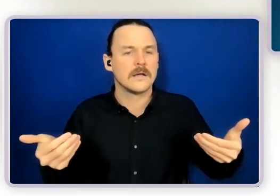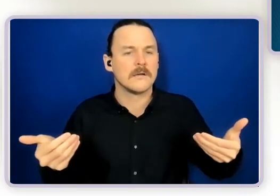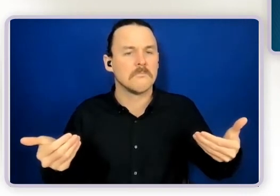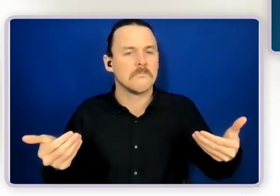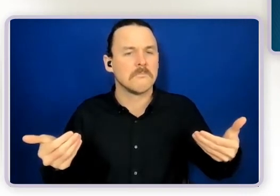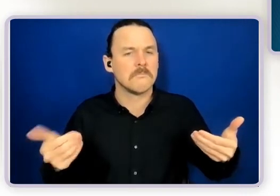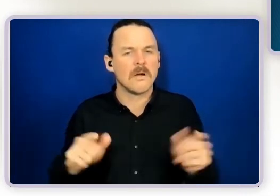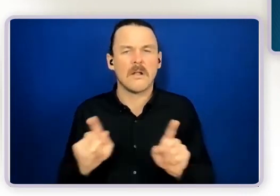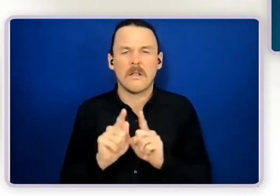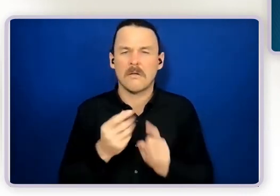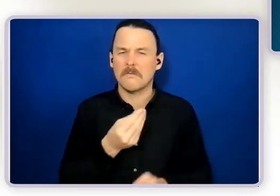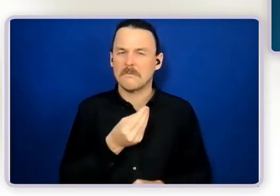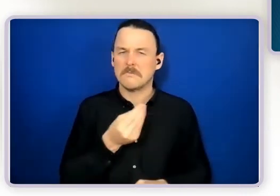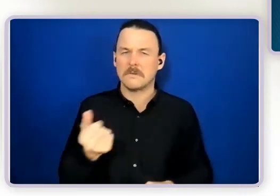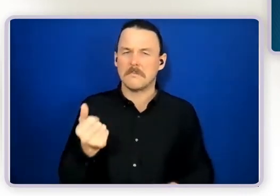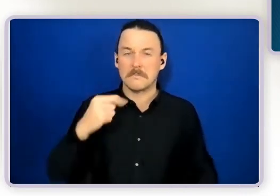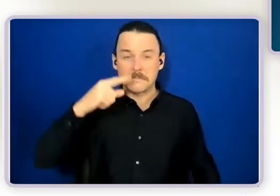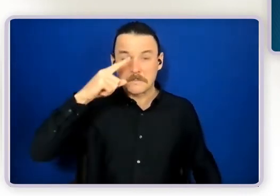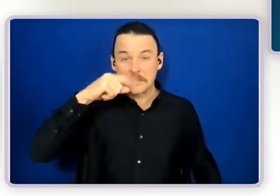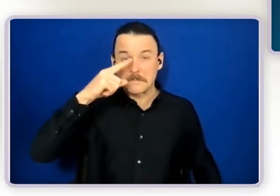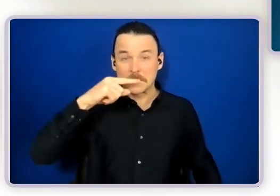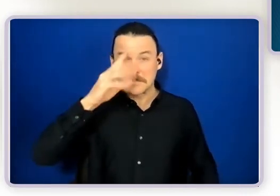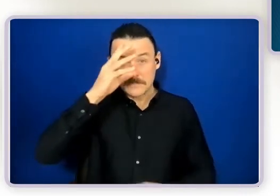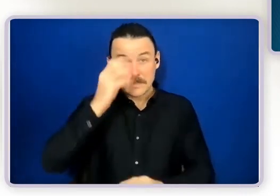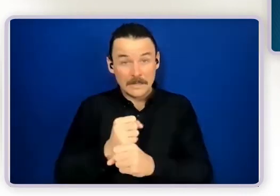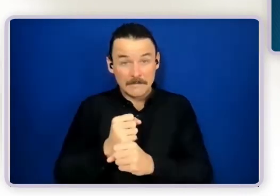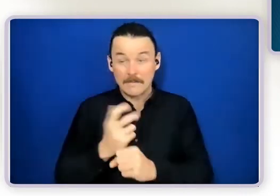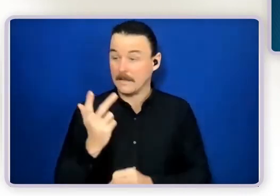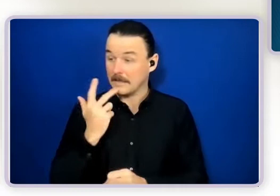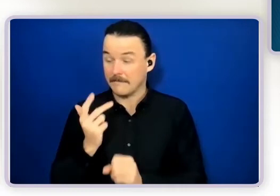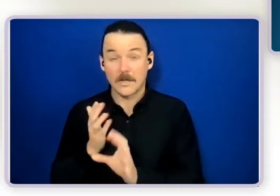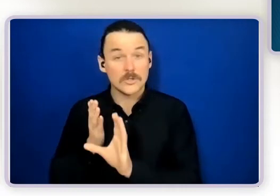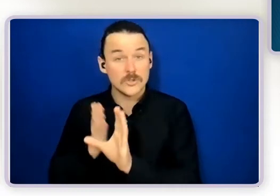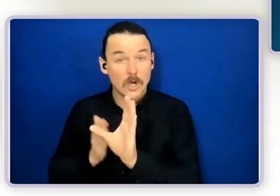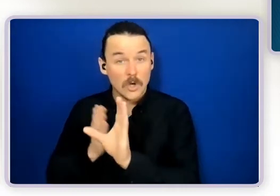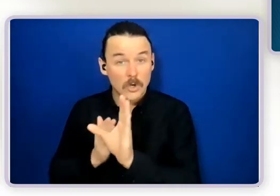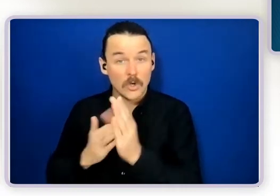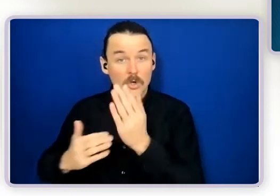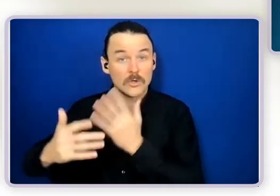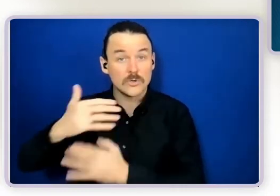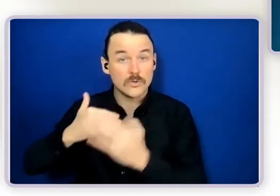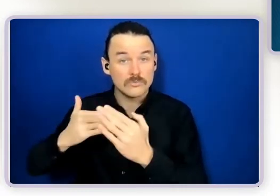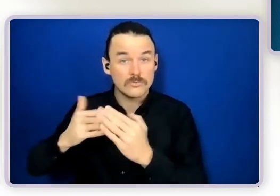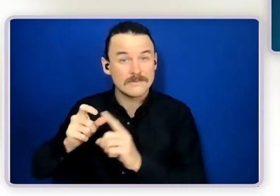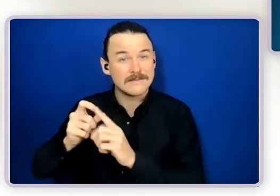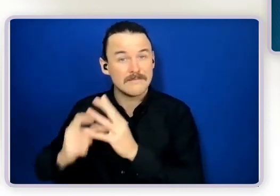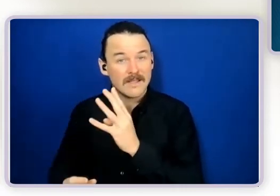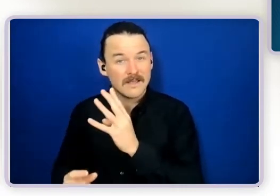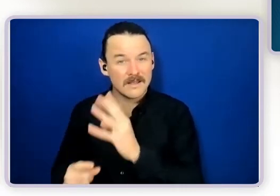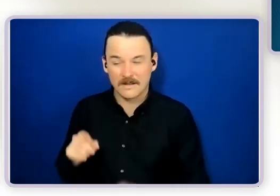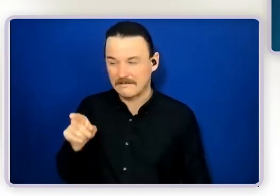if you have a psychosocial disability, it's not the same as whether you have